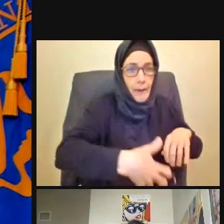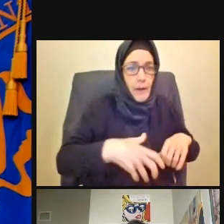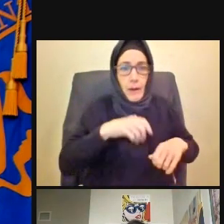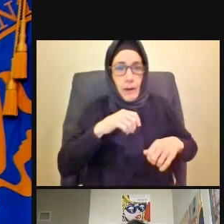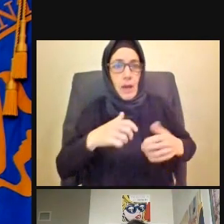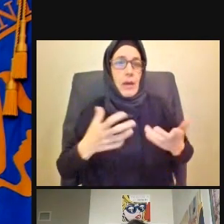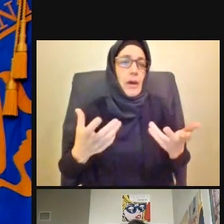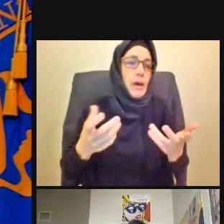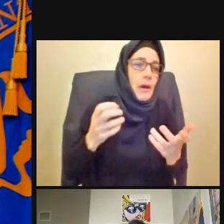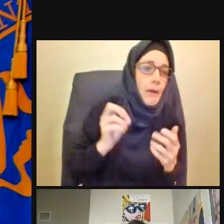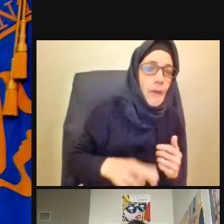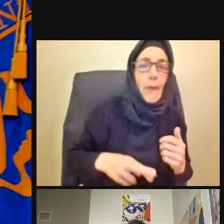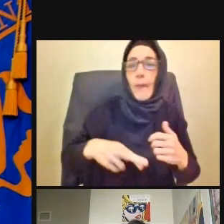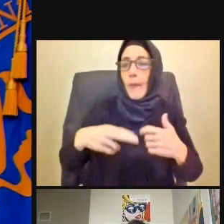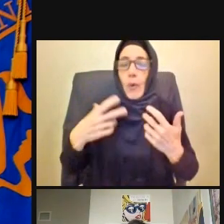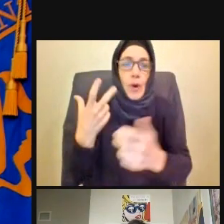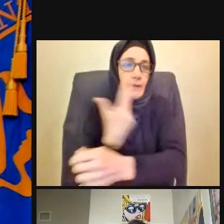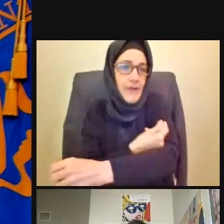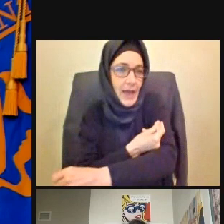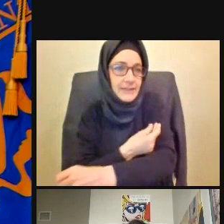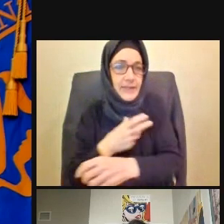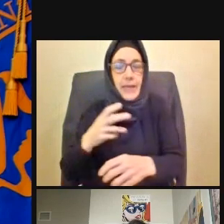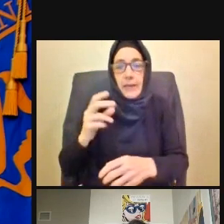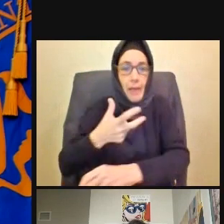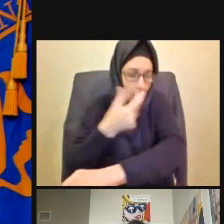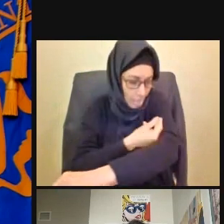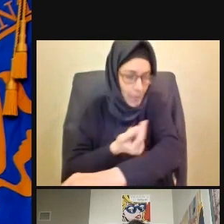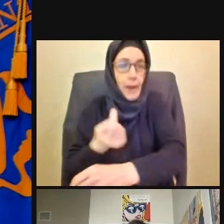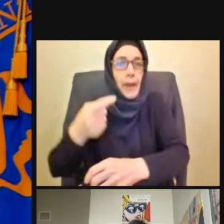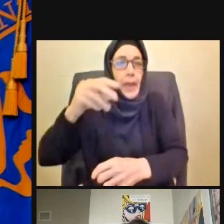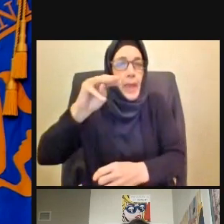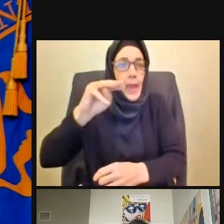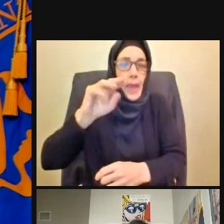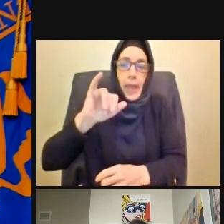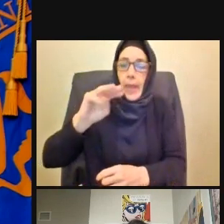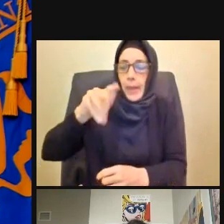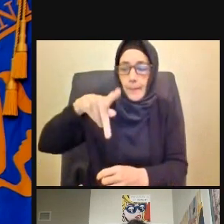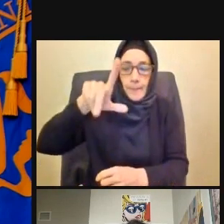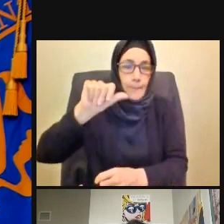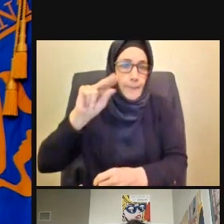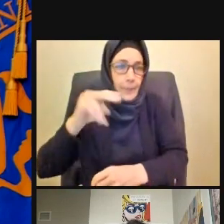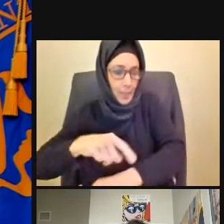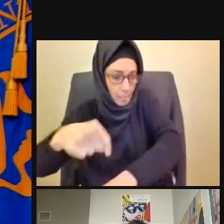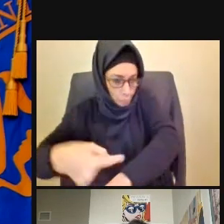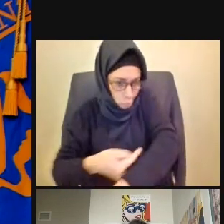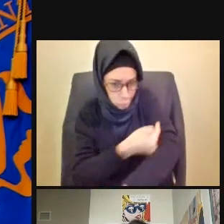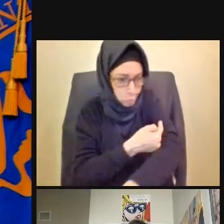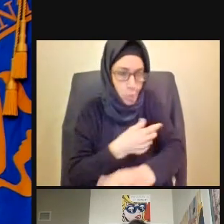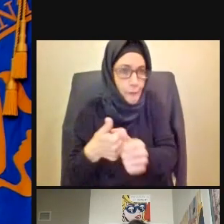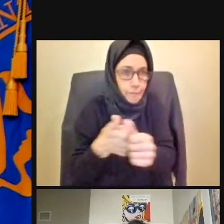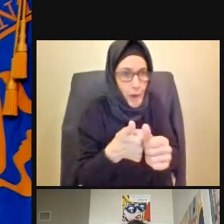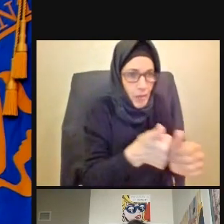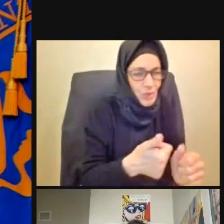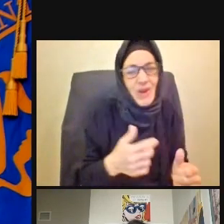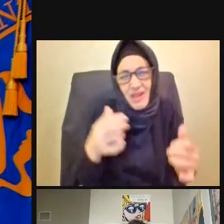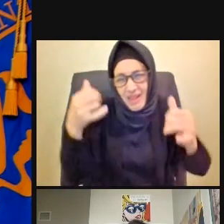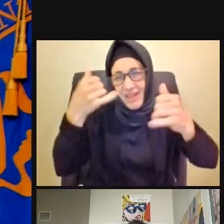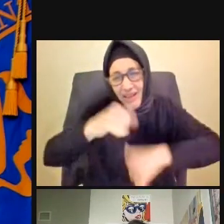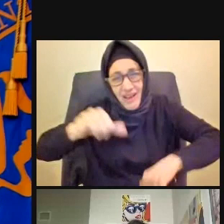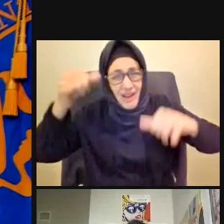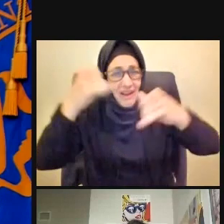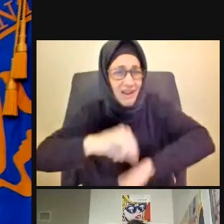doesn't. Vaccines is an implant to follow you around and monitor you. Ridiculous nonsense. The best